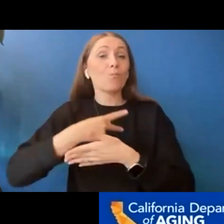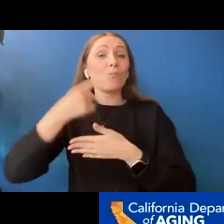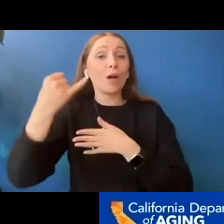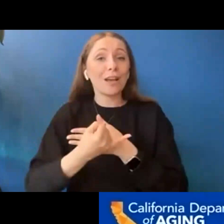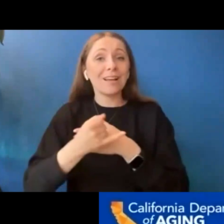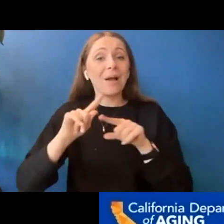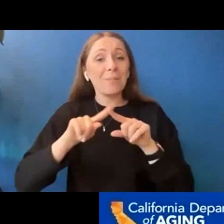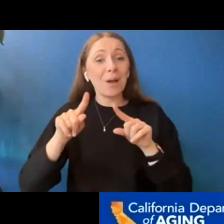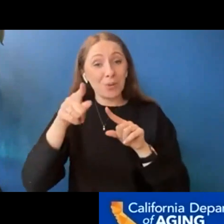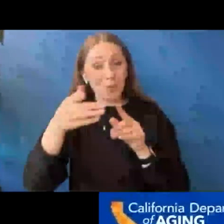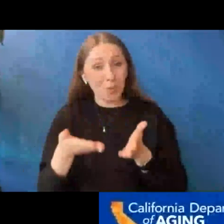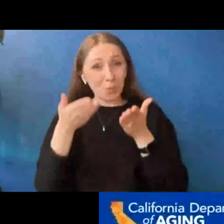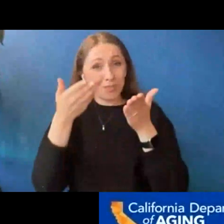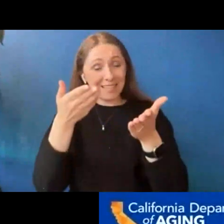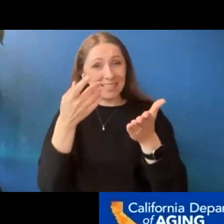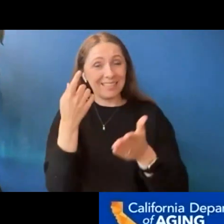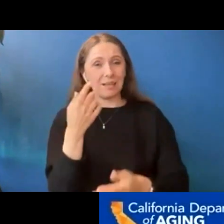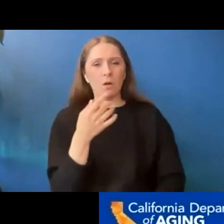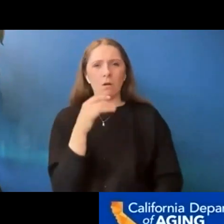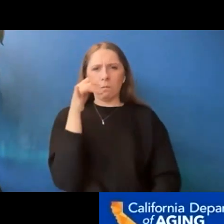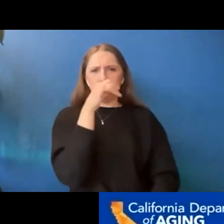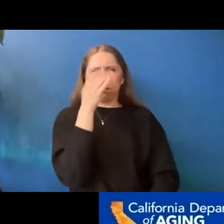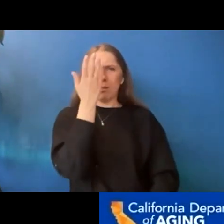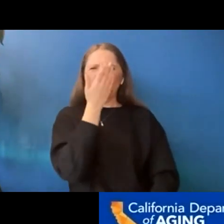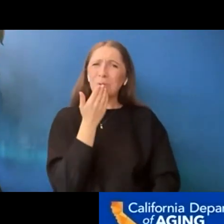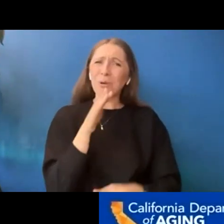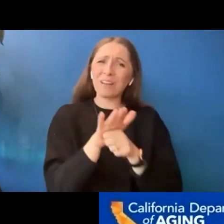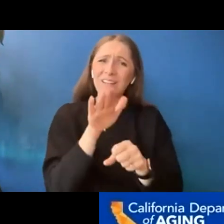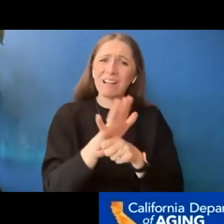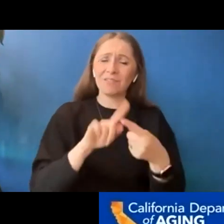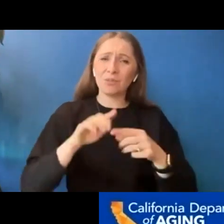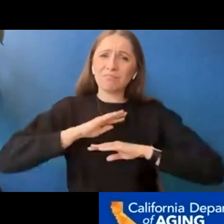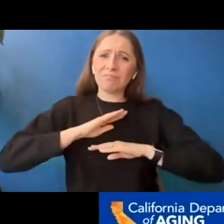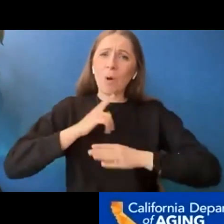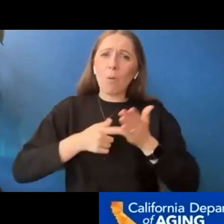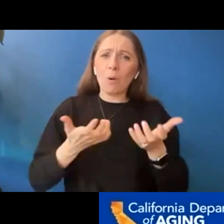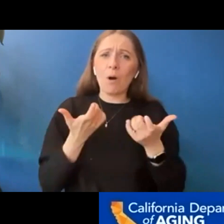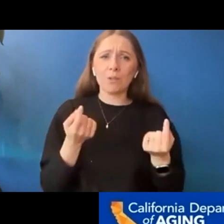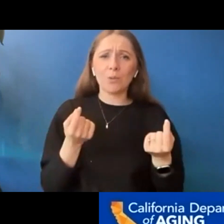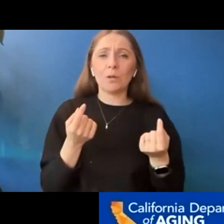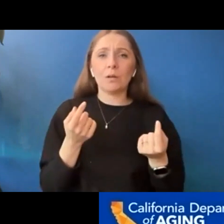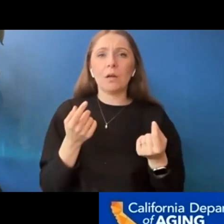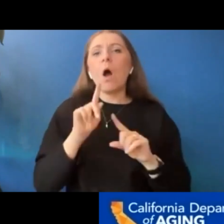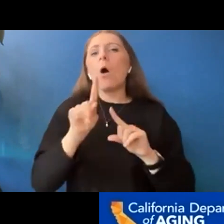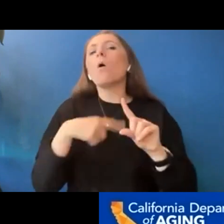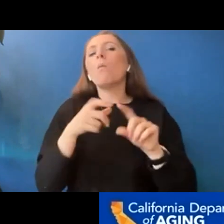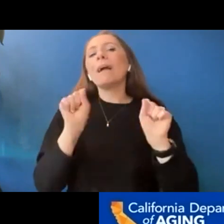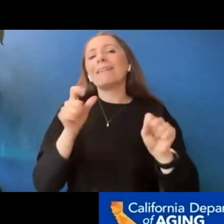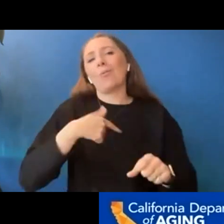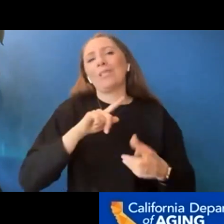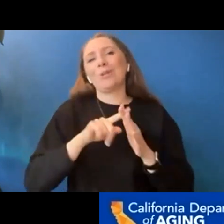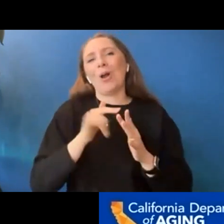looked good enough to do most of what we want to do. And my only question is, when can we get started? This